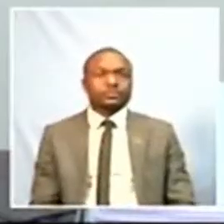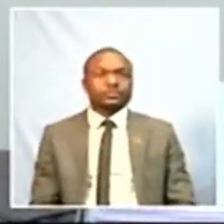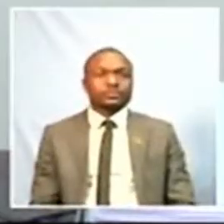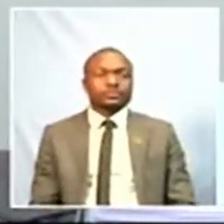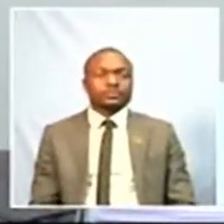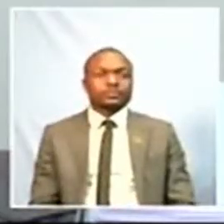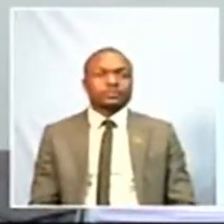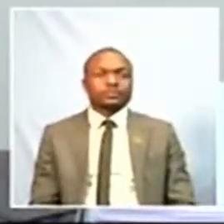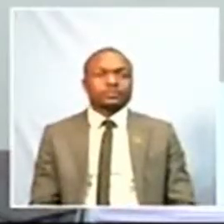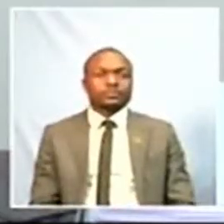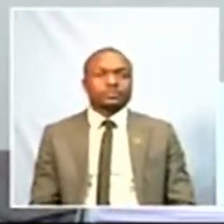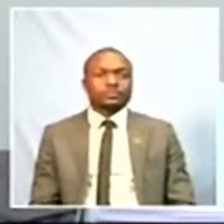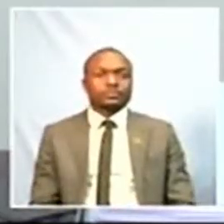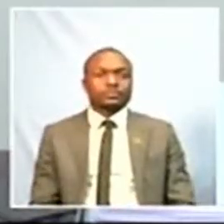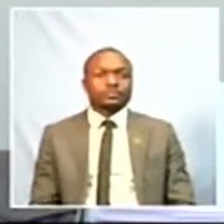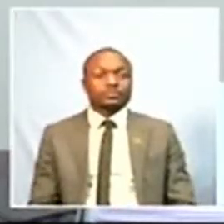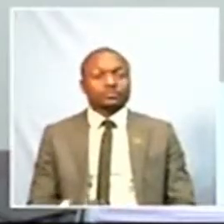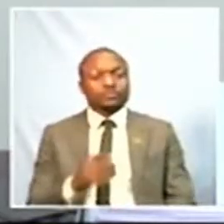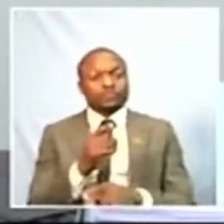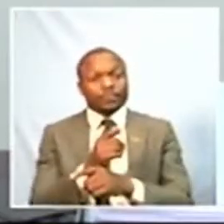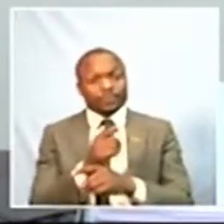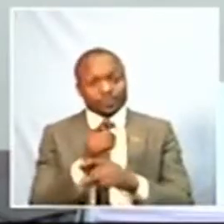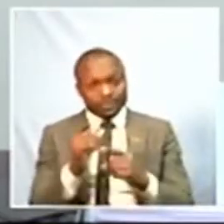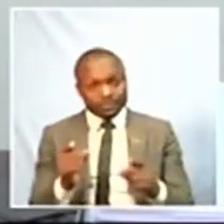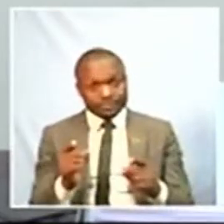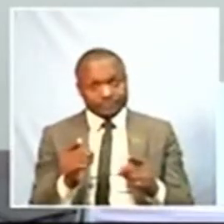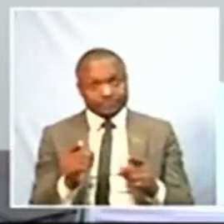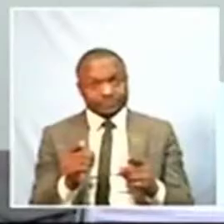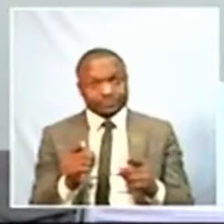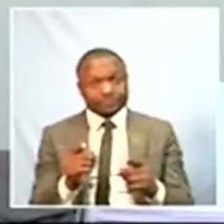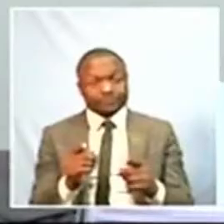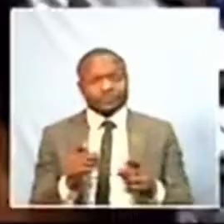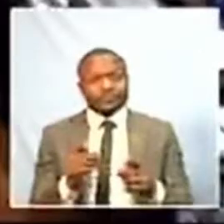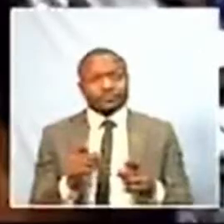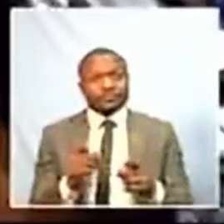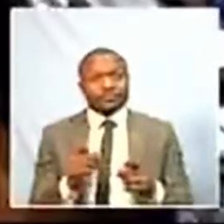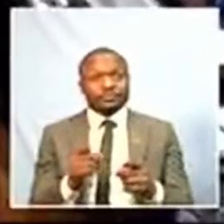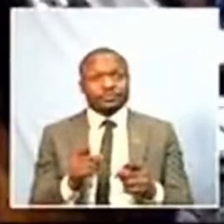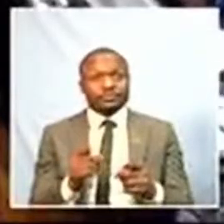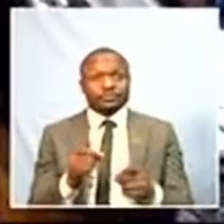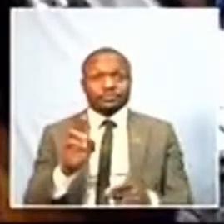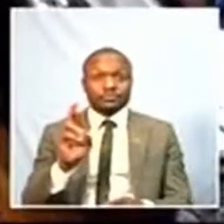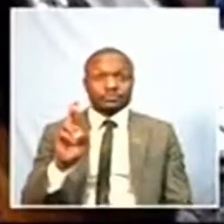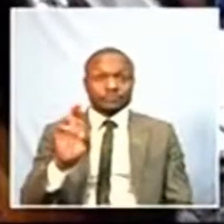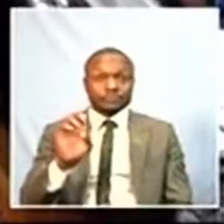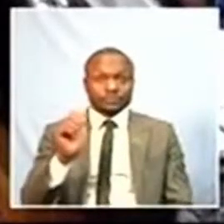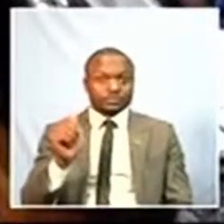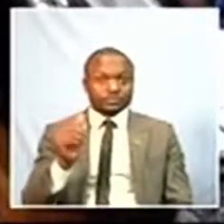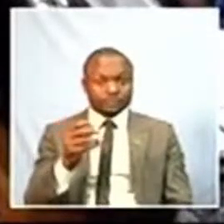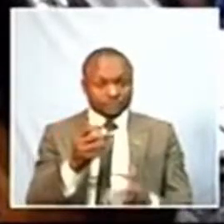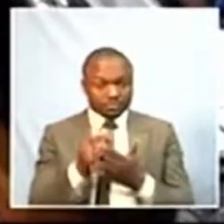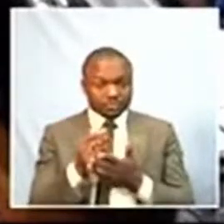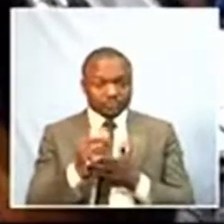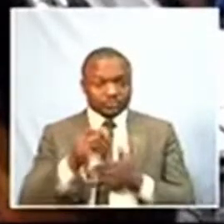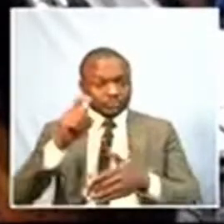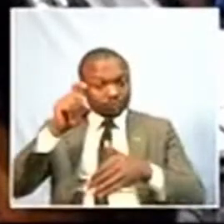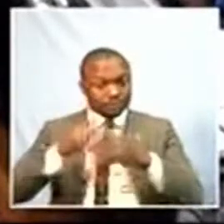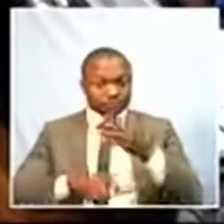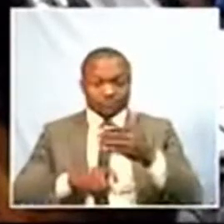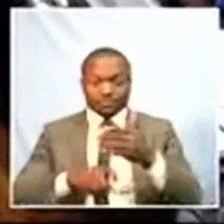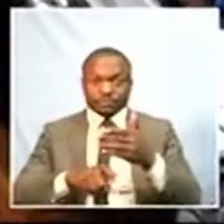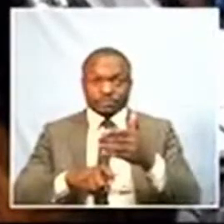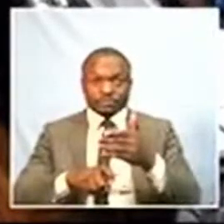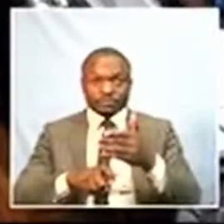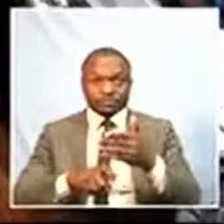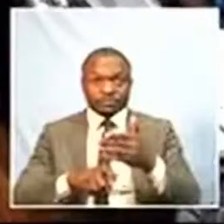Honorable. Maybe, Chair, just to set the matter straight, the RIA funds are not deducted at source. The RIA funds are indeed